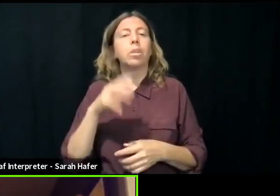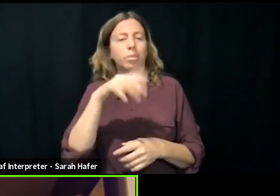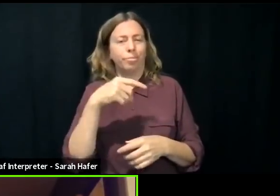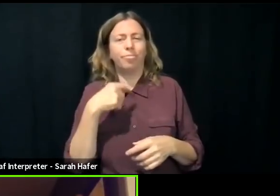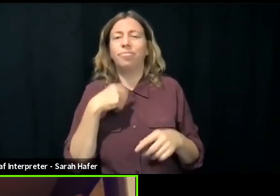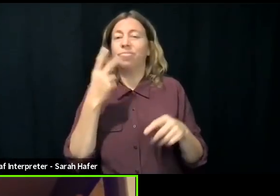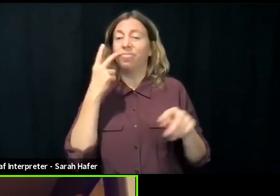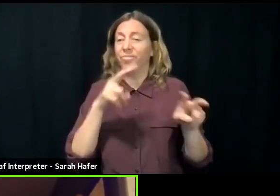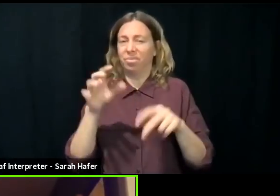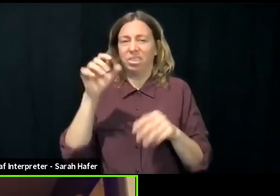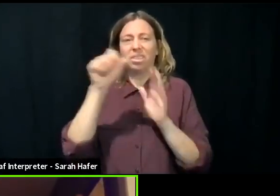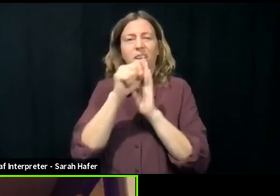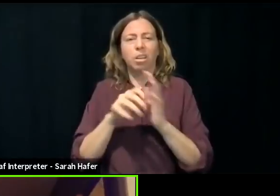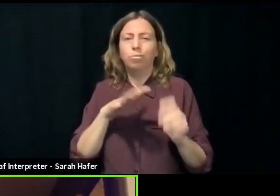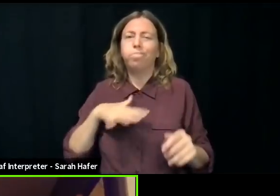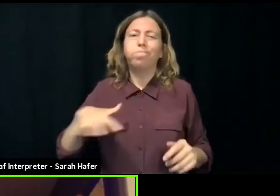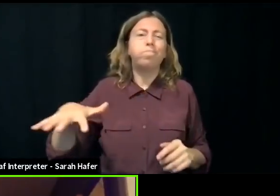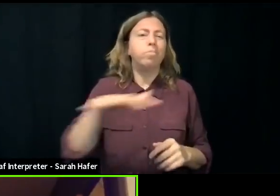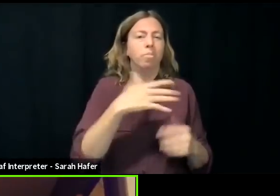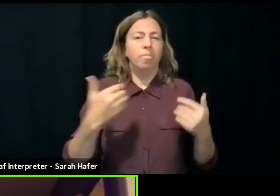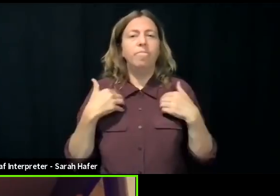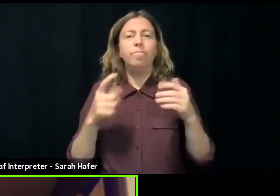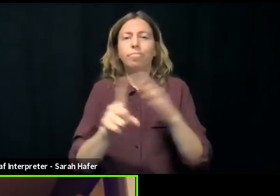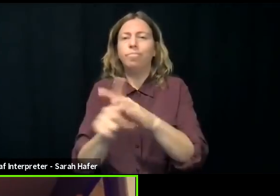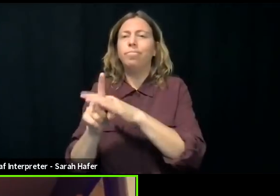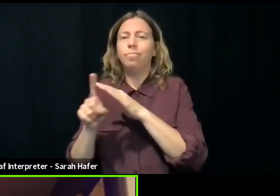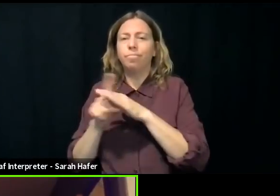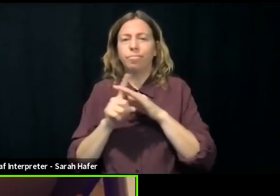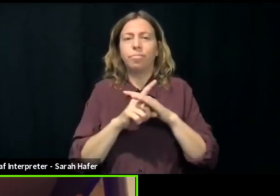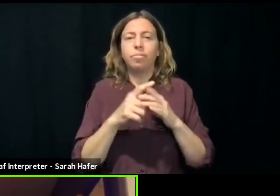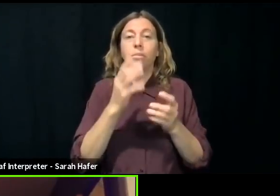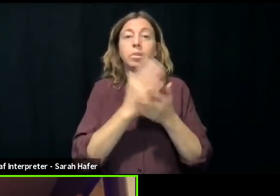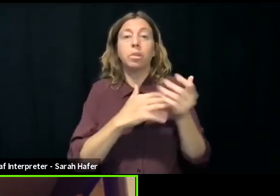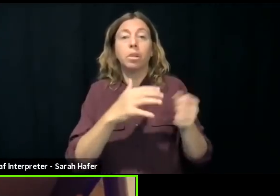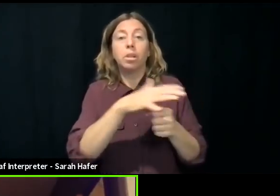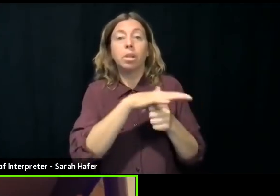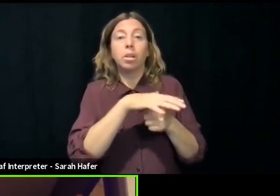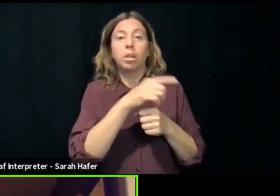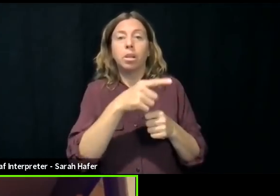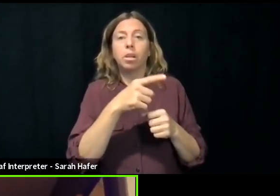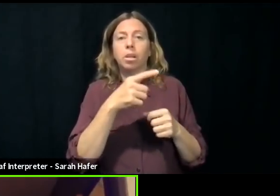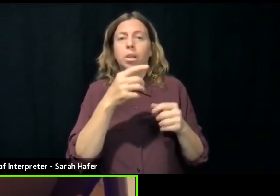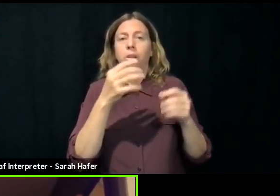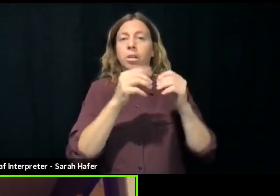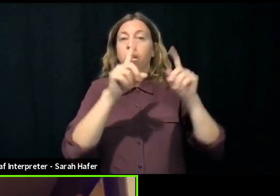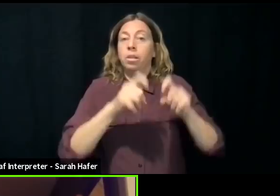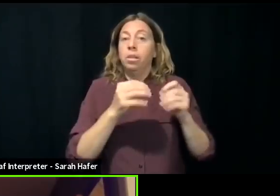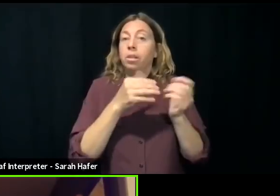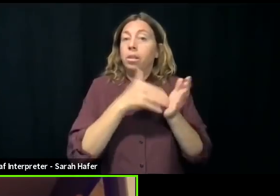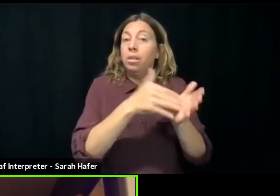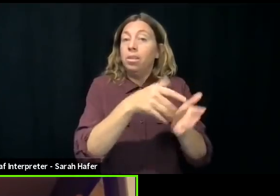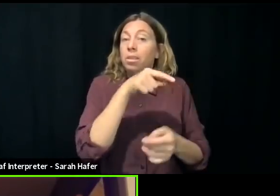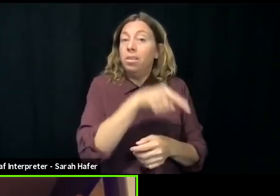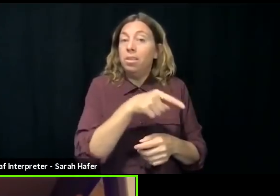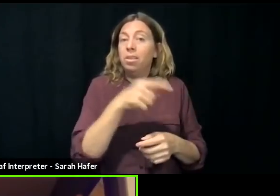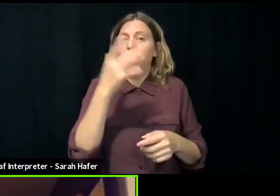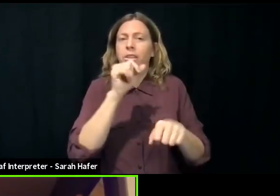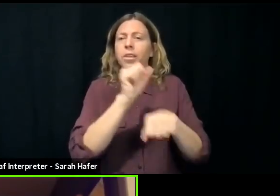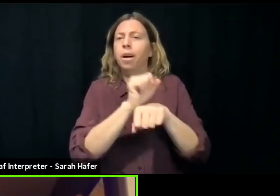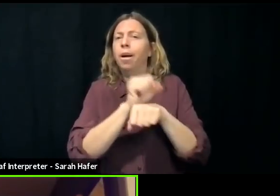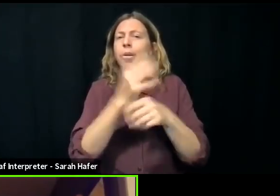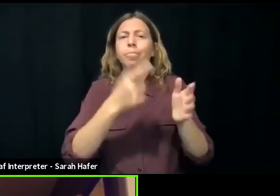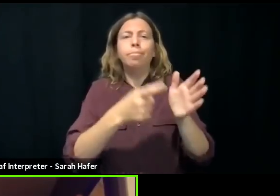are getting tested more frequently for conditions of employment around healthcare and long-term care, where we may pick up more breakthrough cases that